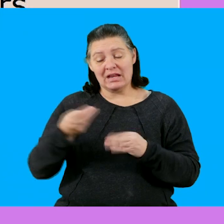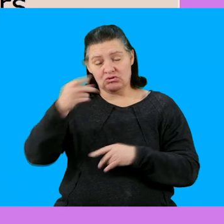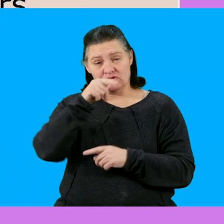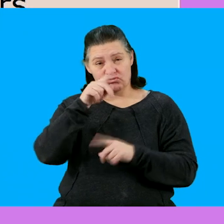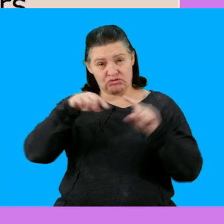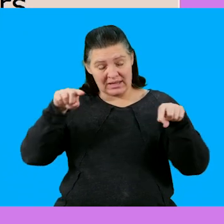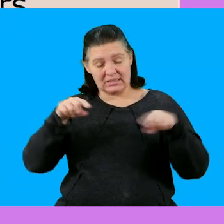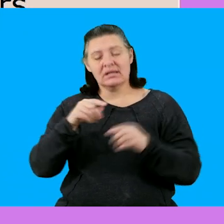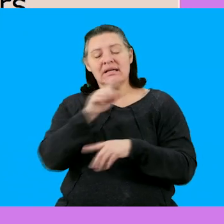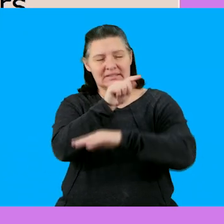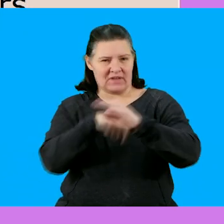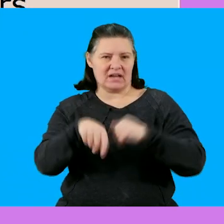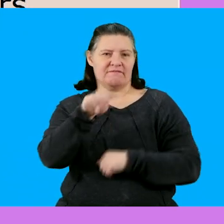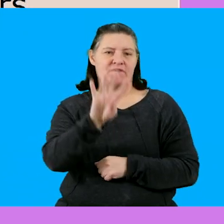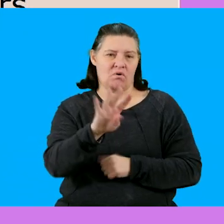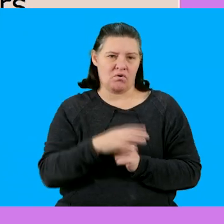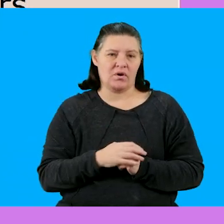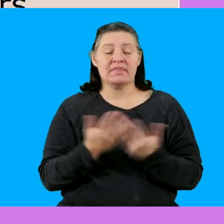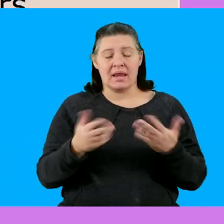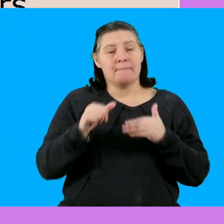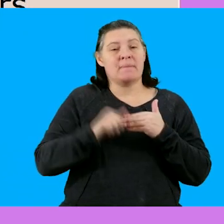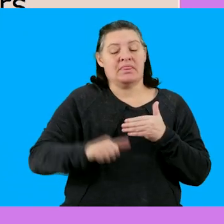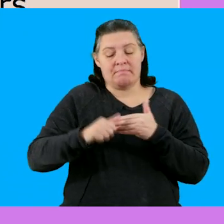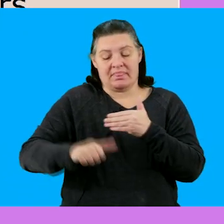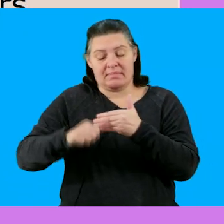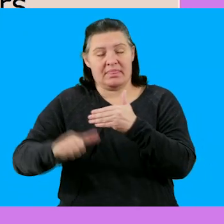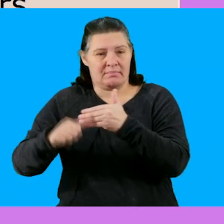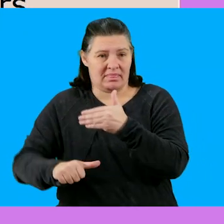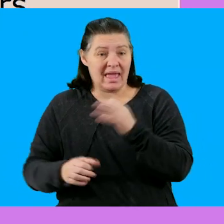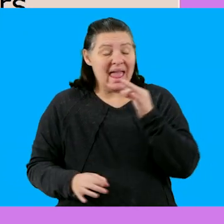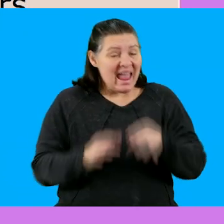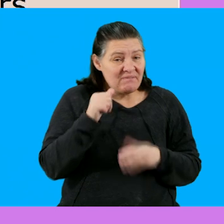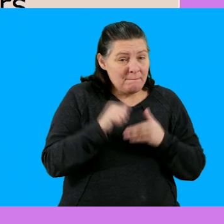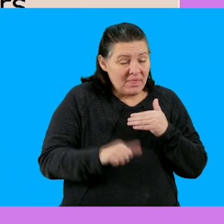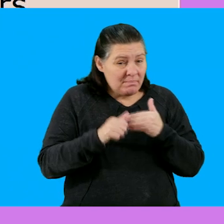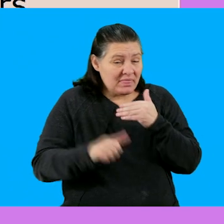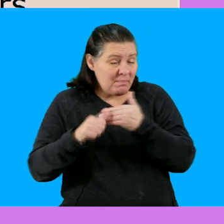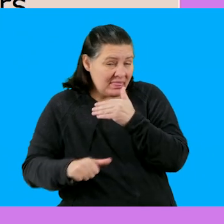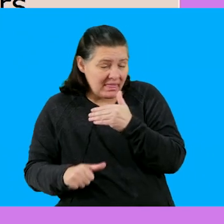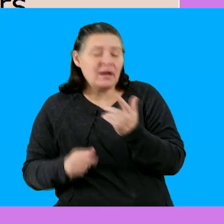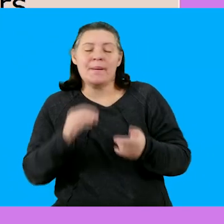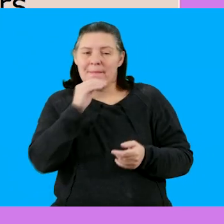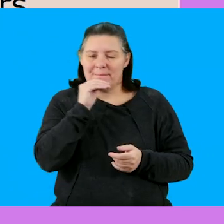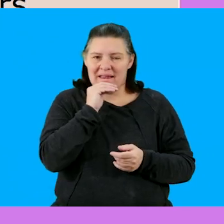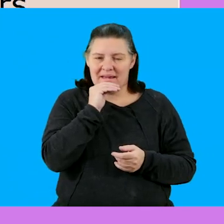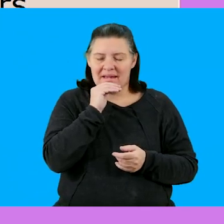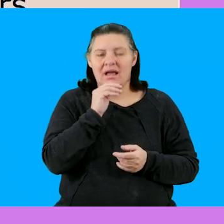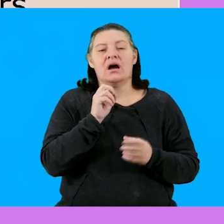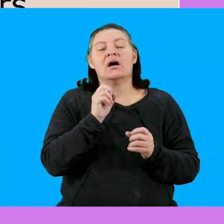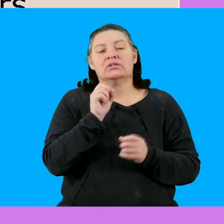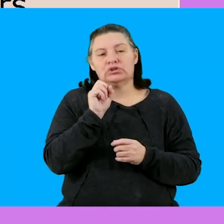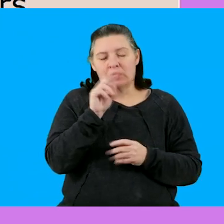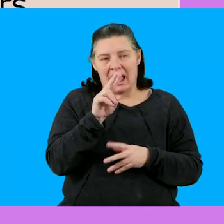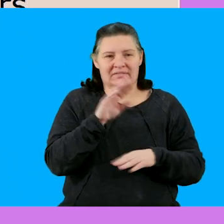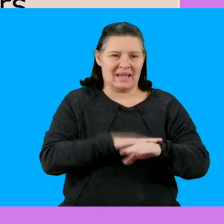interest rate by 4. Then we have also what we call monthly. Okay? So in this case, frequency of interest added